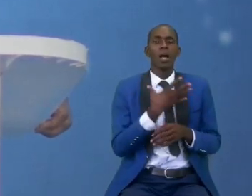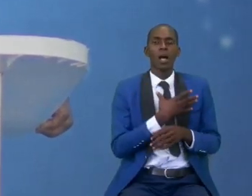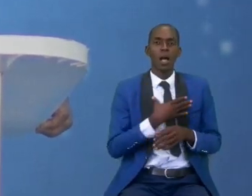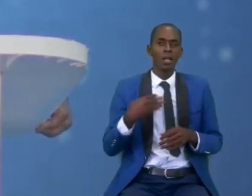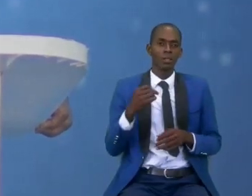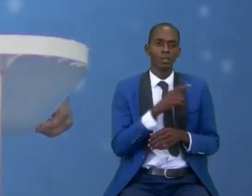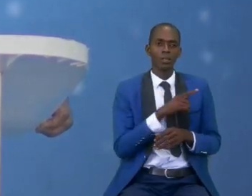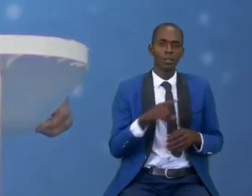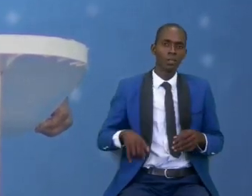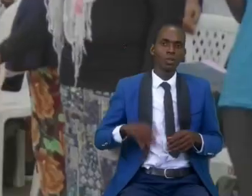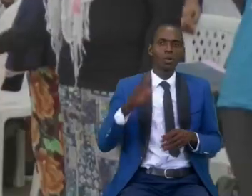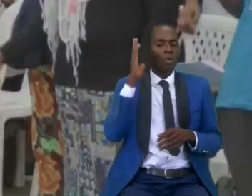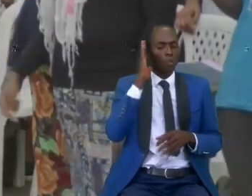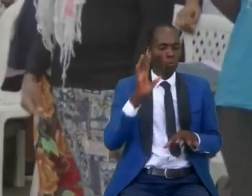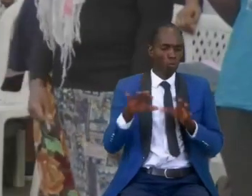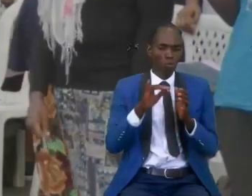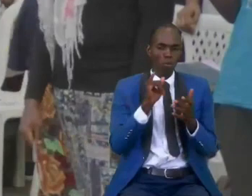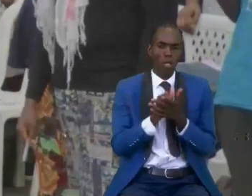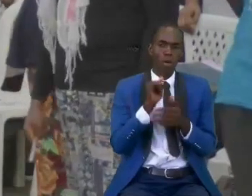transformation.